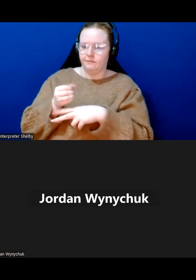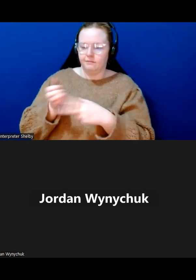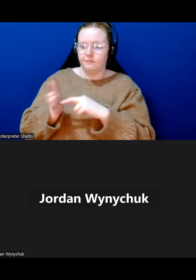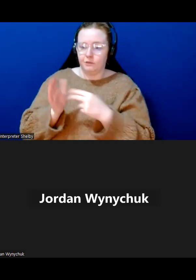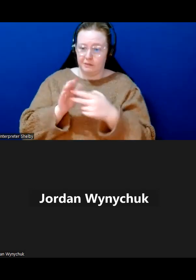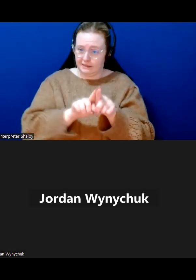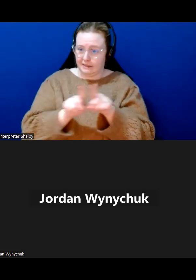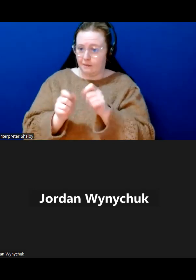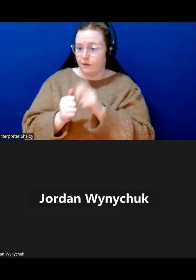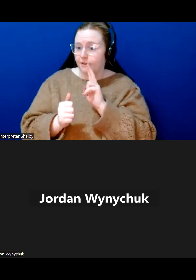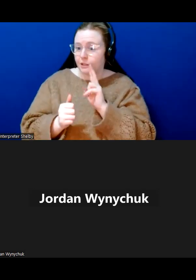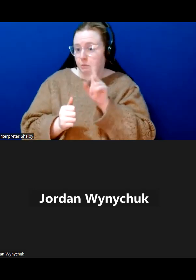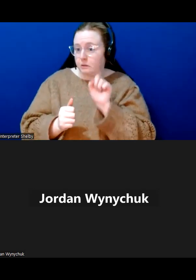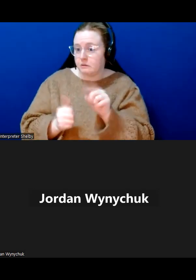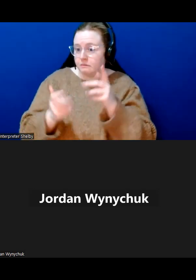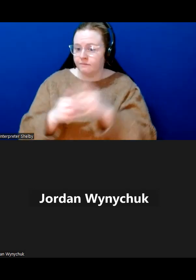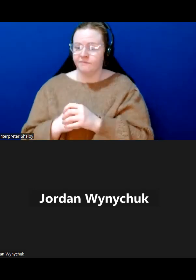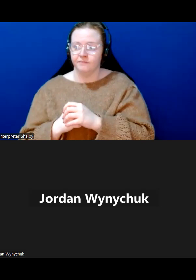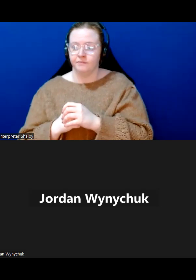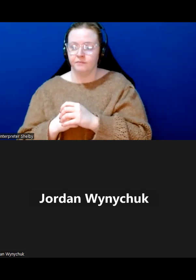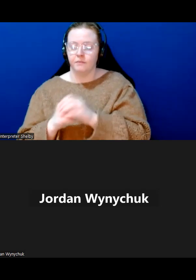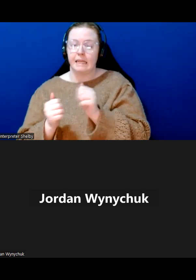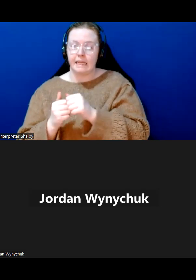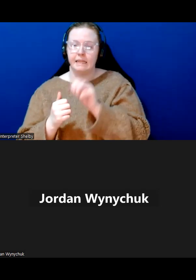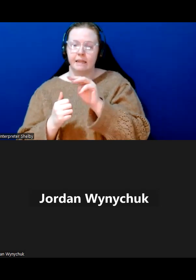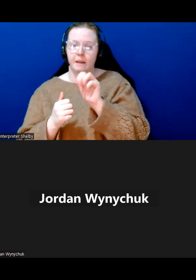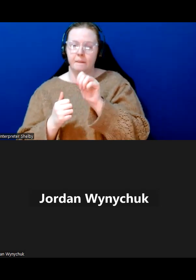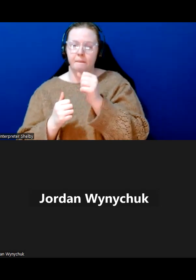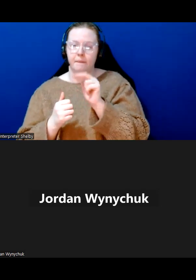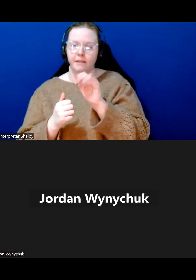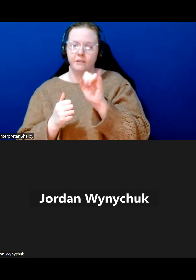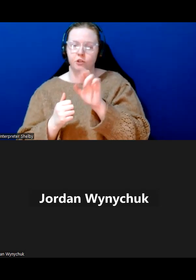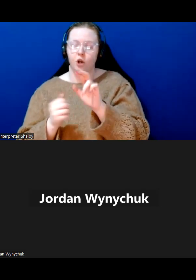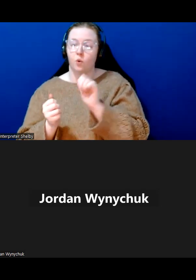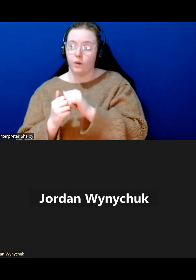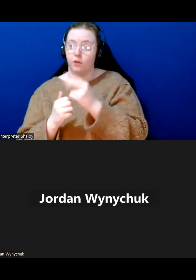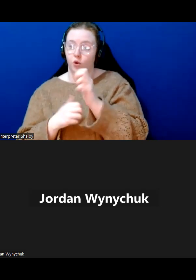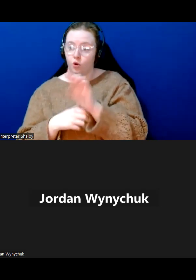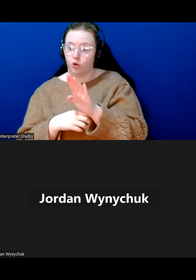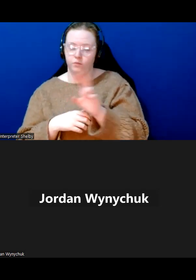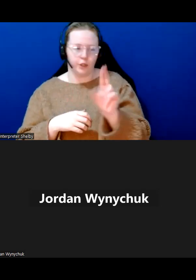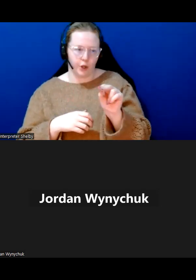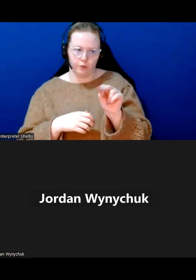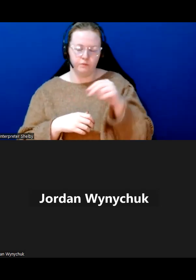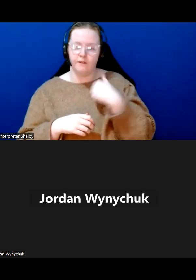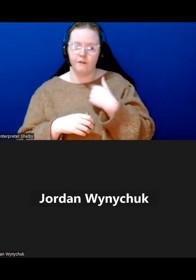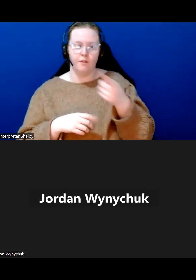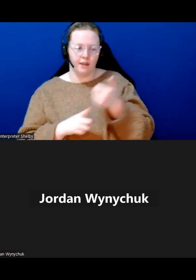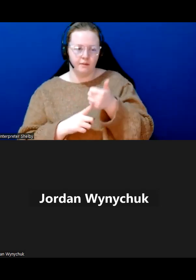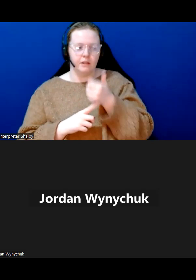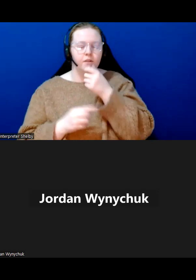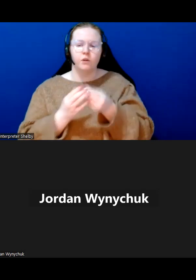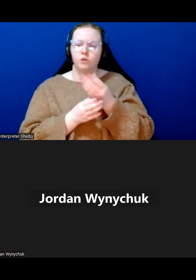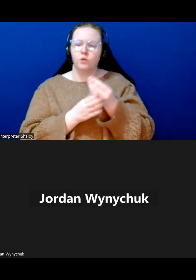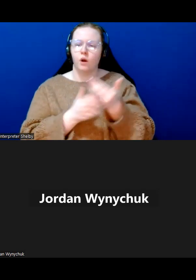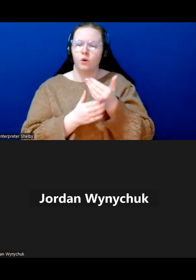off the bottom? No, because the herbs will actually grow new roots. Okay. Yeah, so